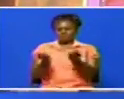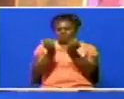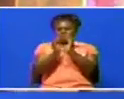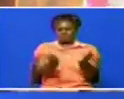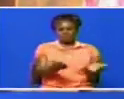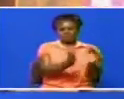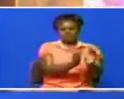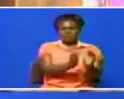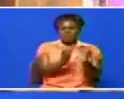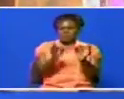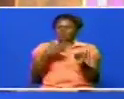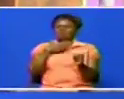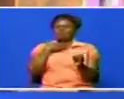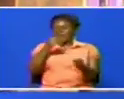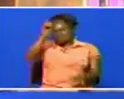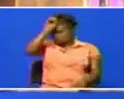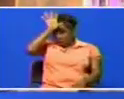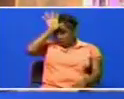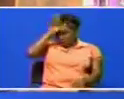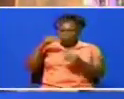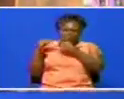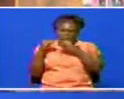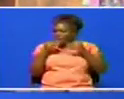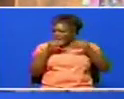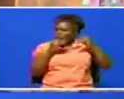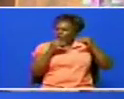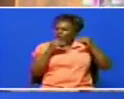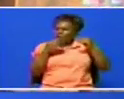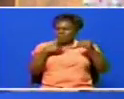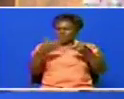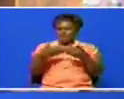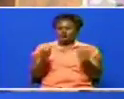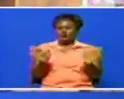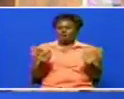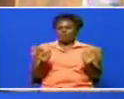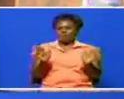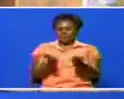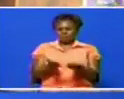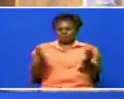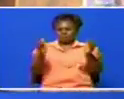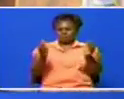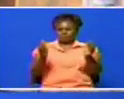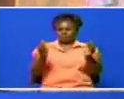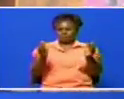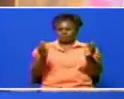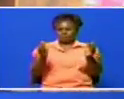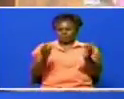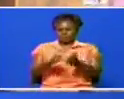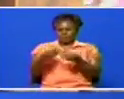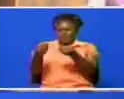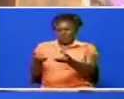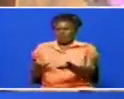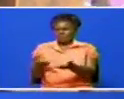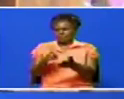case customer akihitaji pineapple ama melon, tu natoka, nafungua container yangu mzuri, na namutolea